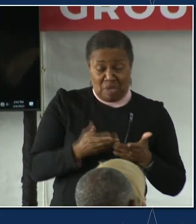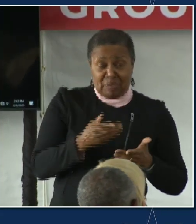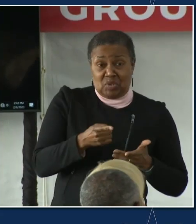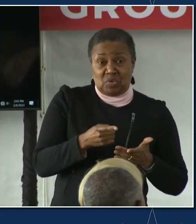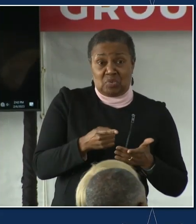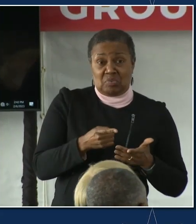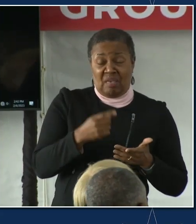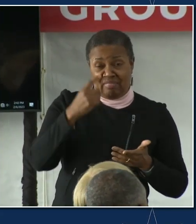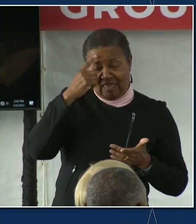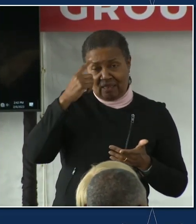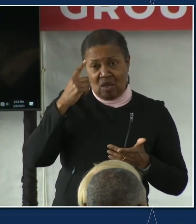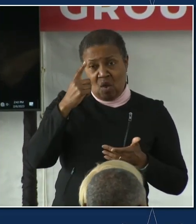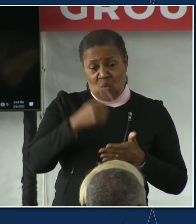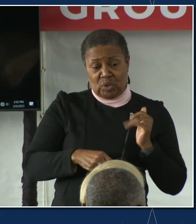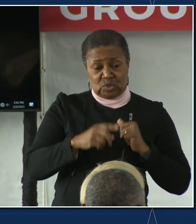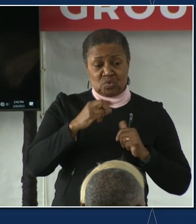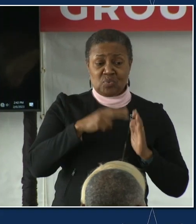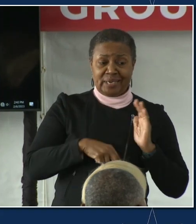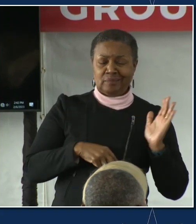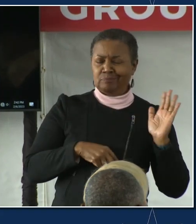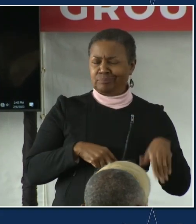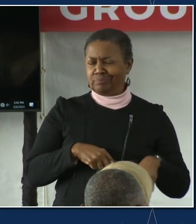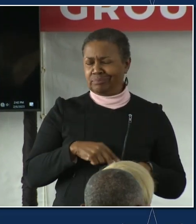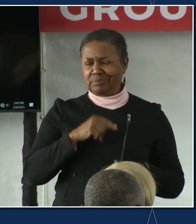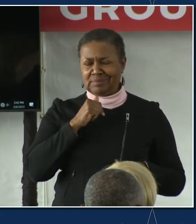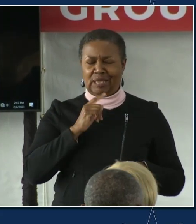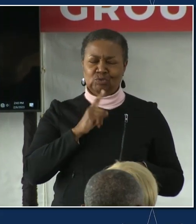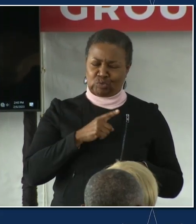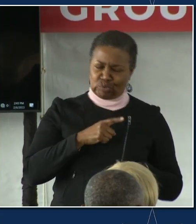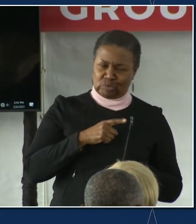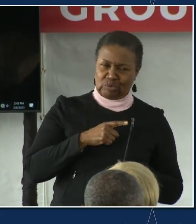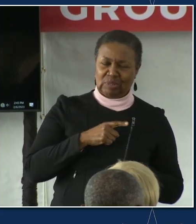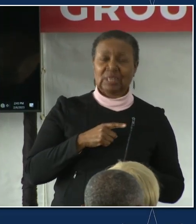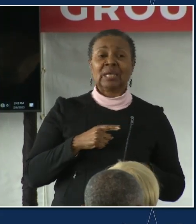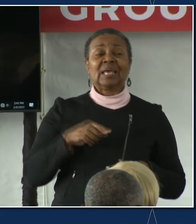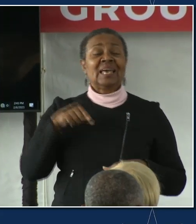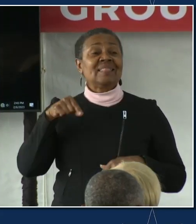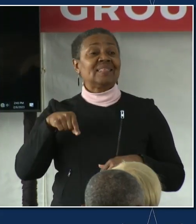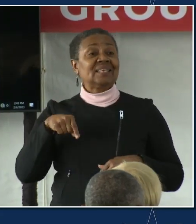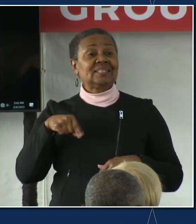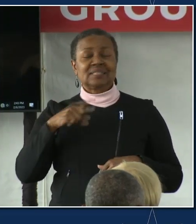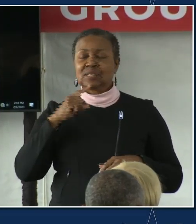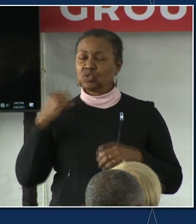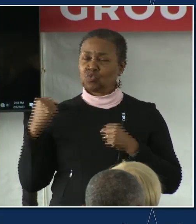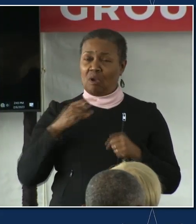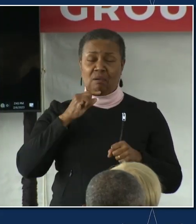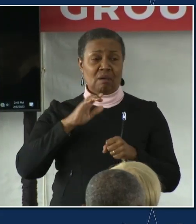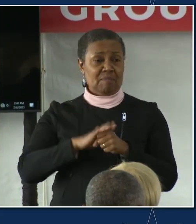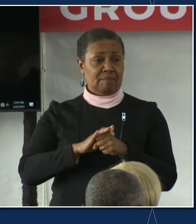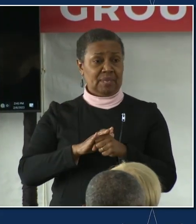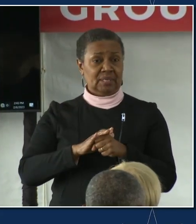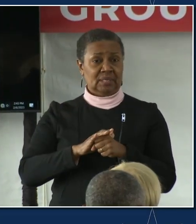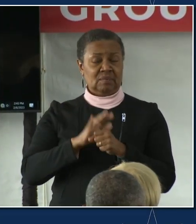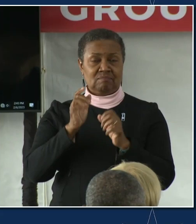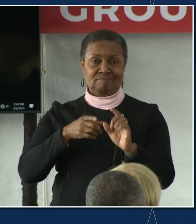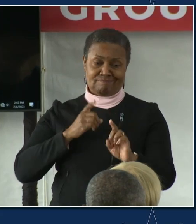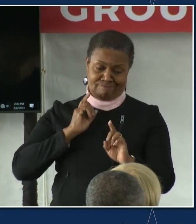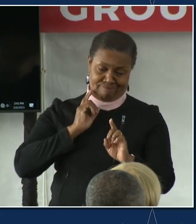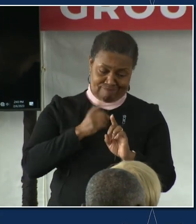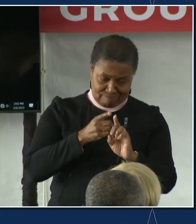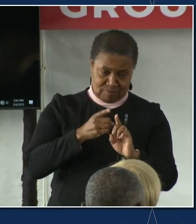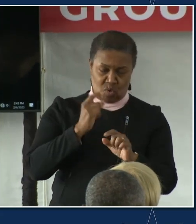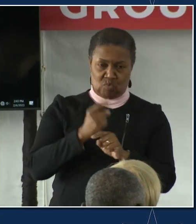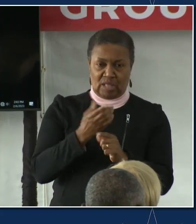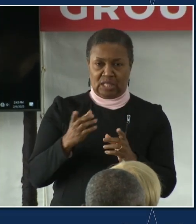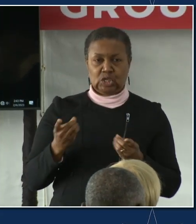you discount half of what you read, if not 90%. This is strong commitment, it is purposeful commitment, and it's the right thing